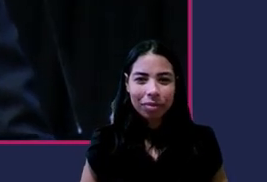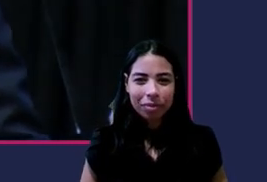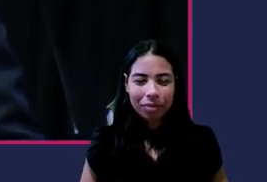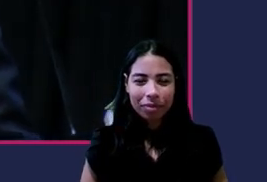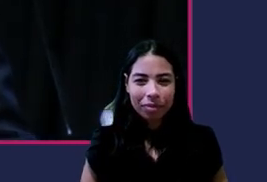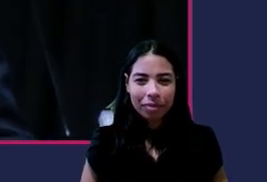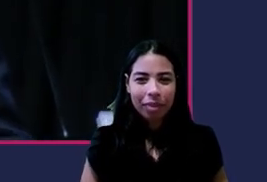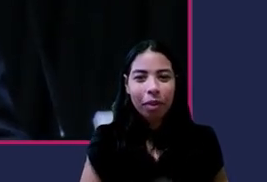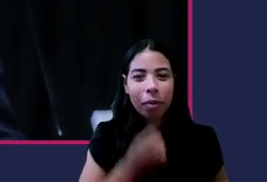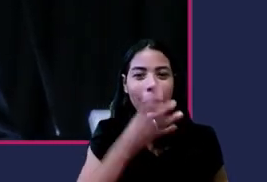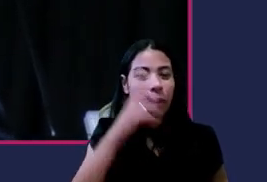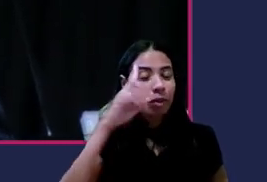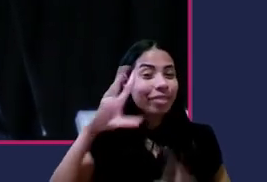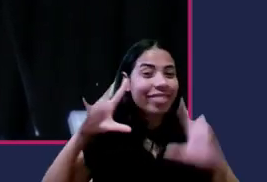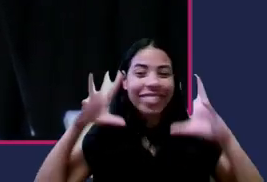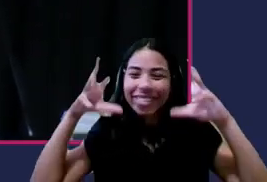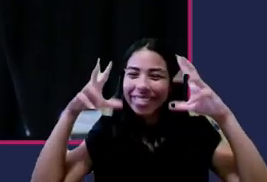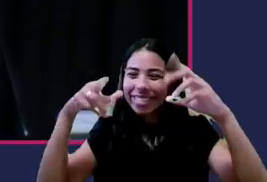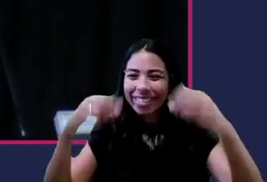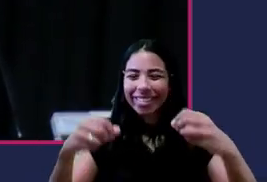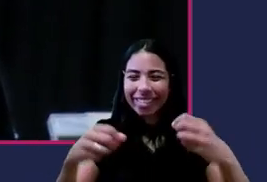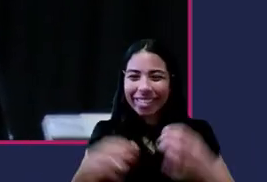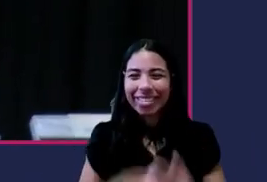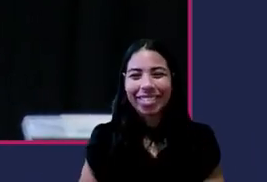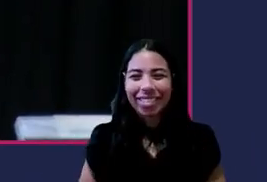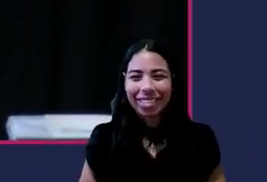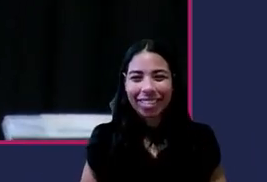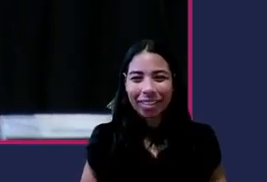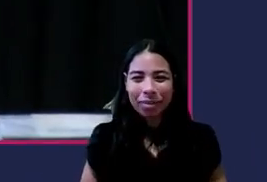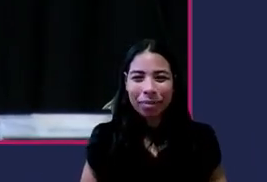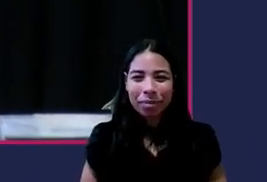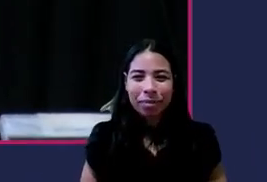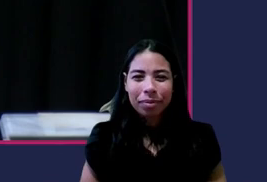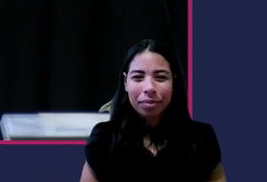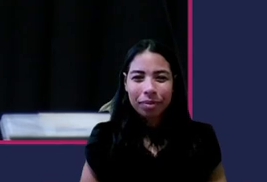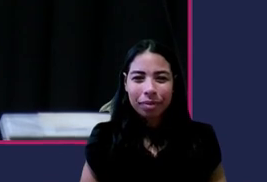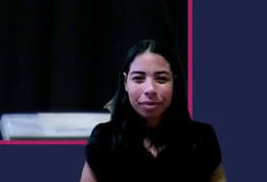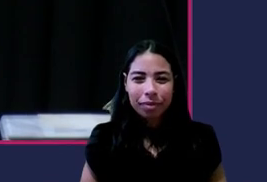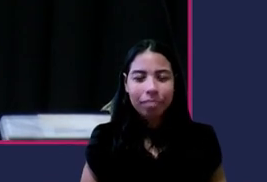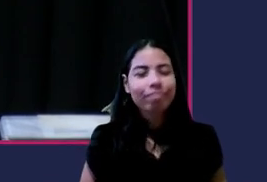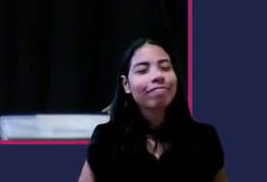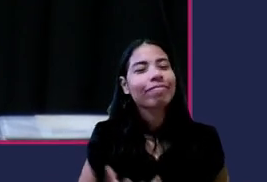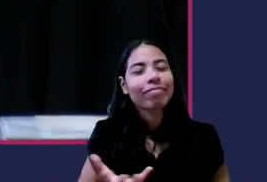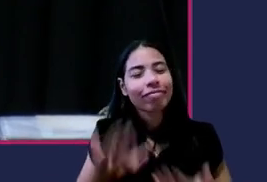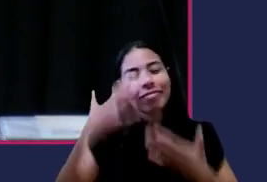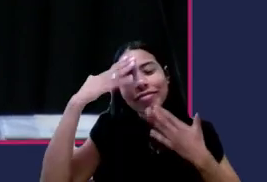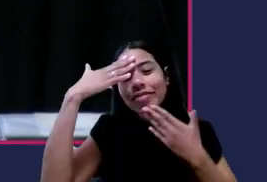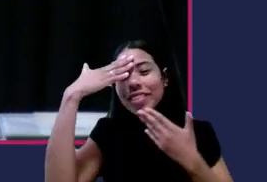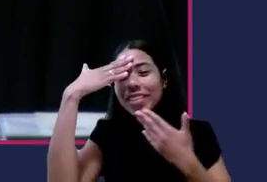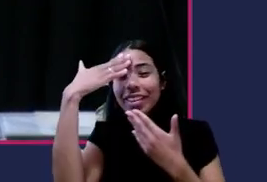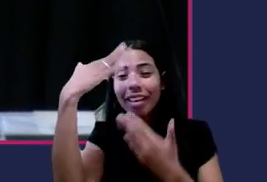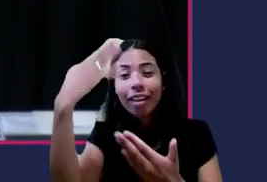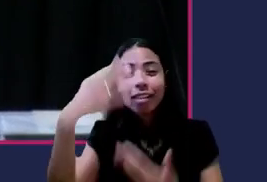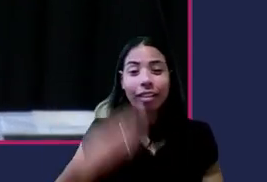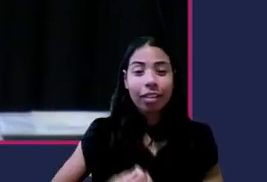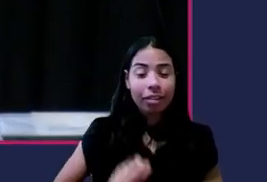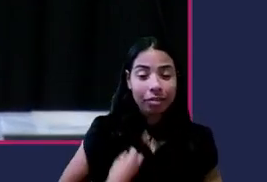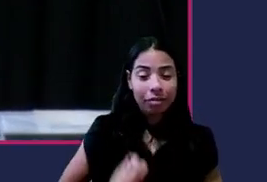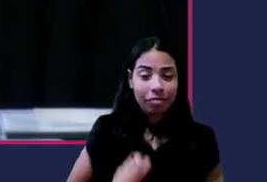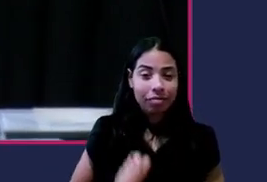Bom dia a todos. Good morning, everyone. Gostaria de agradecer a presença. I would like to